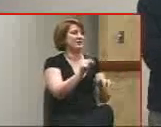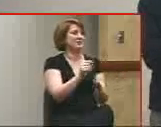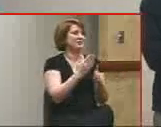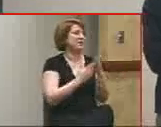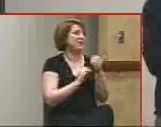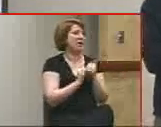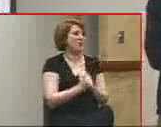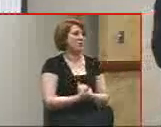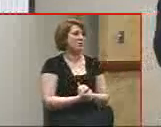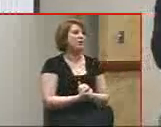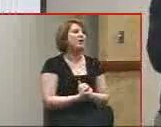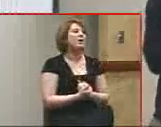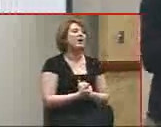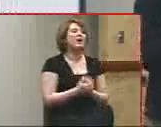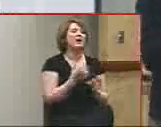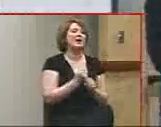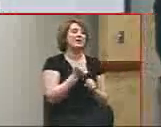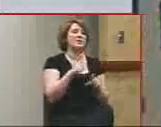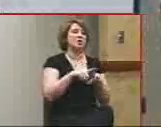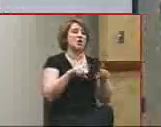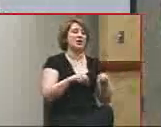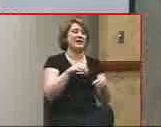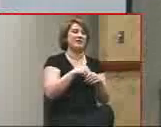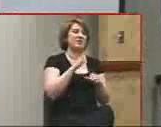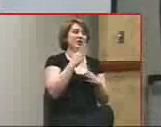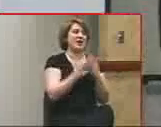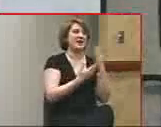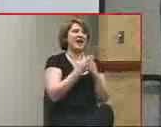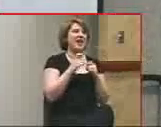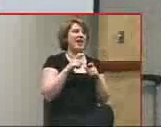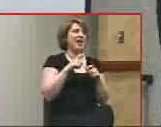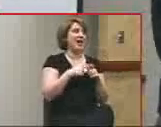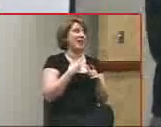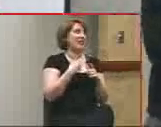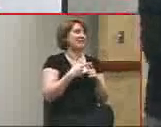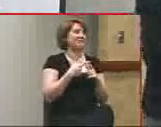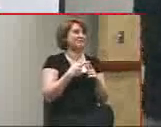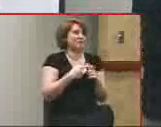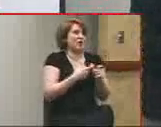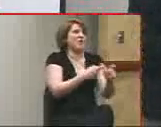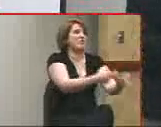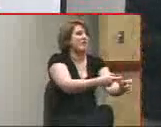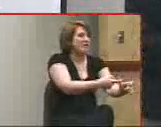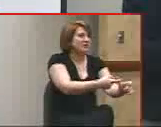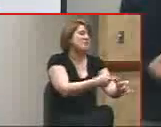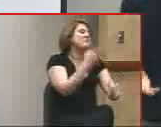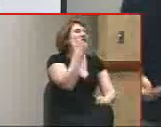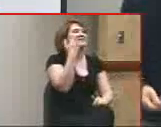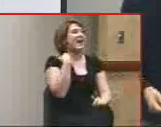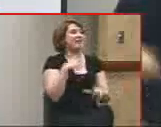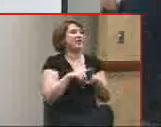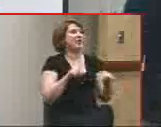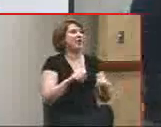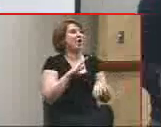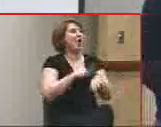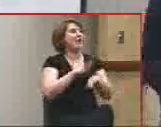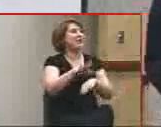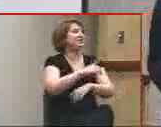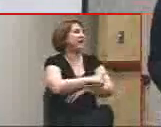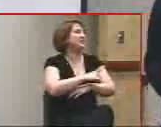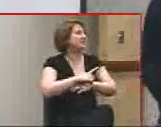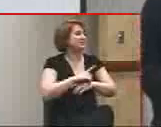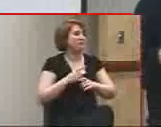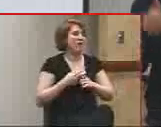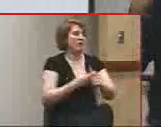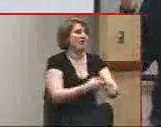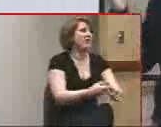way. You know, get them to put a card in their hand and then run over there. Just from how they have a card, or put it on their desk and run over there because it's